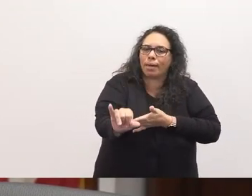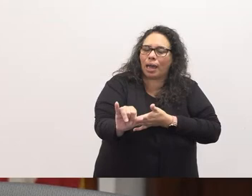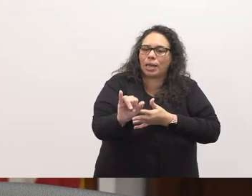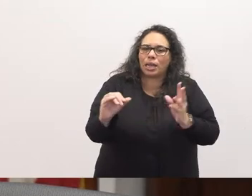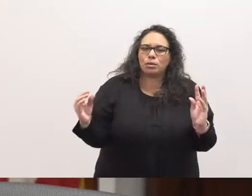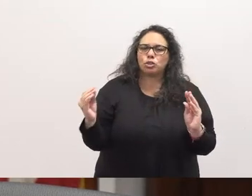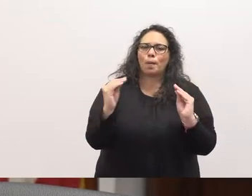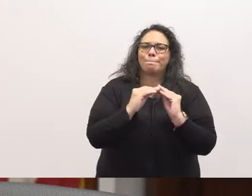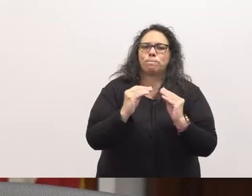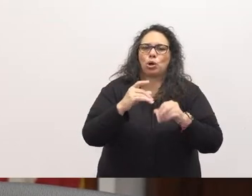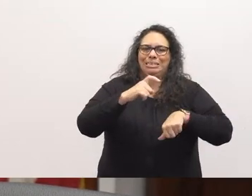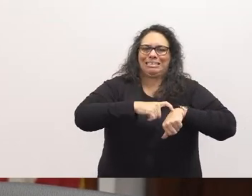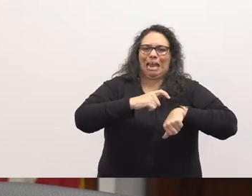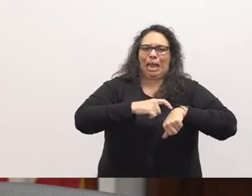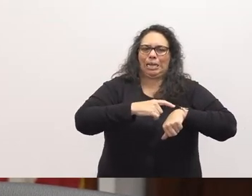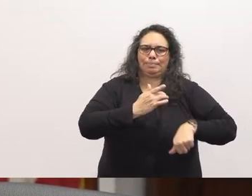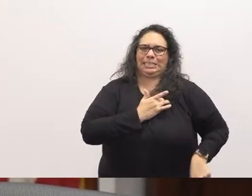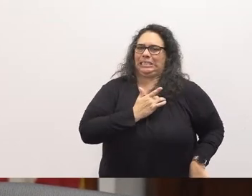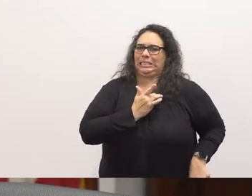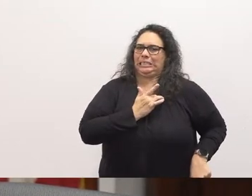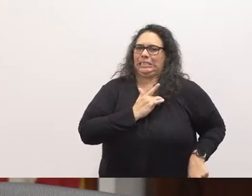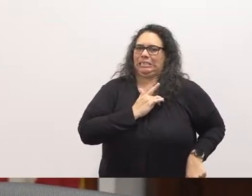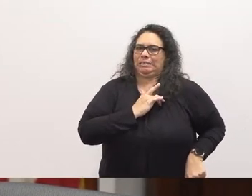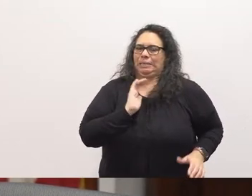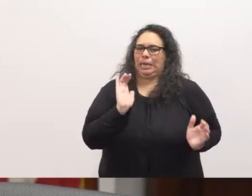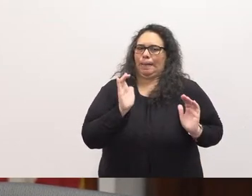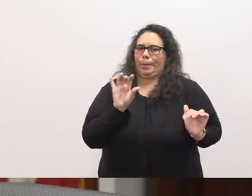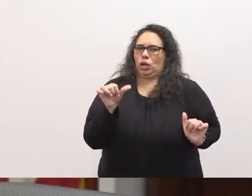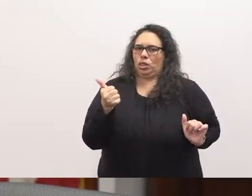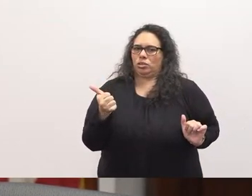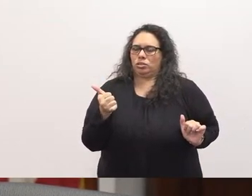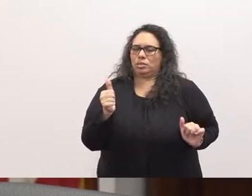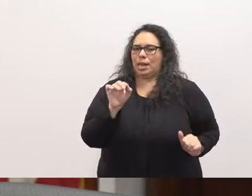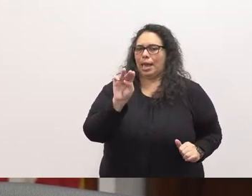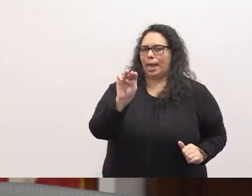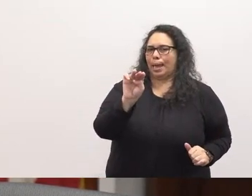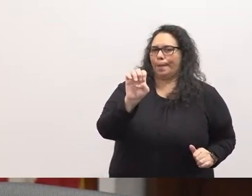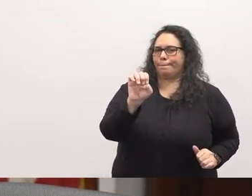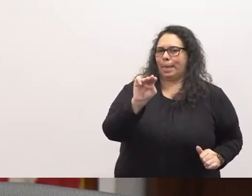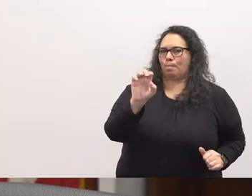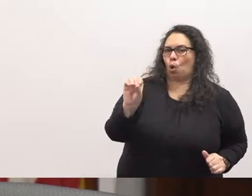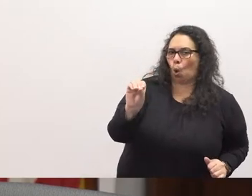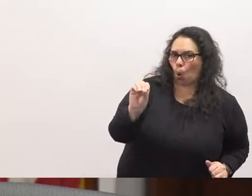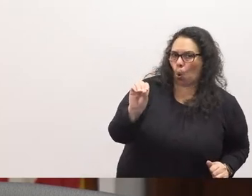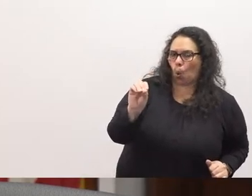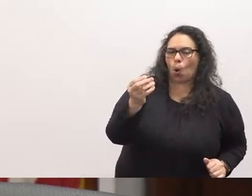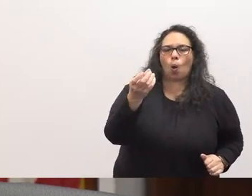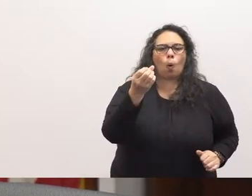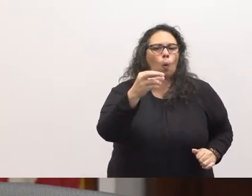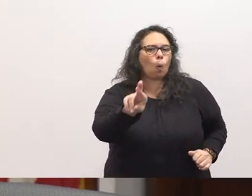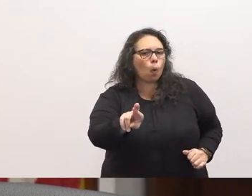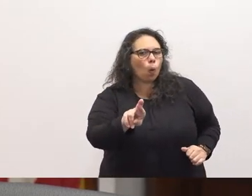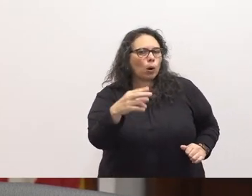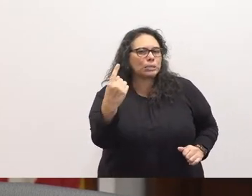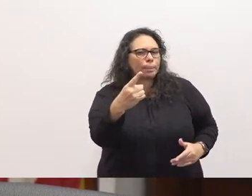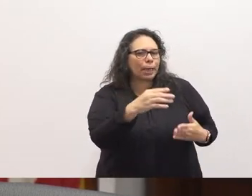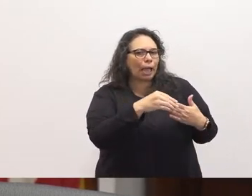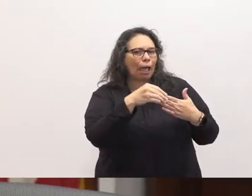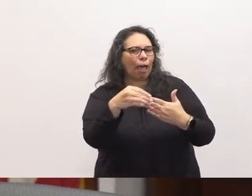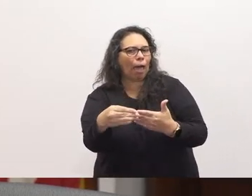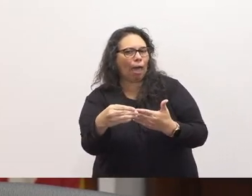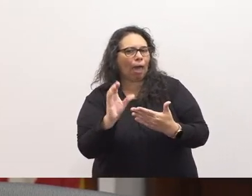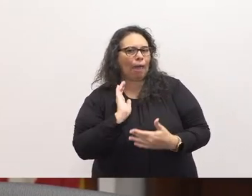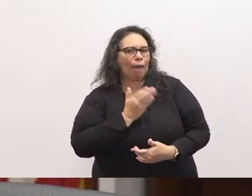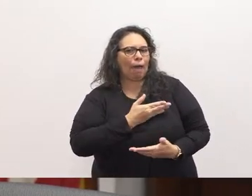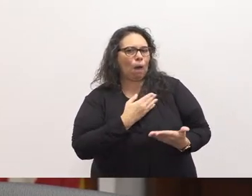more time sensitive than others. So a memo, Mr. Strumpf, for something that would guide our conversation,